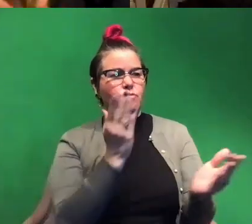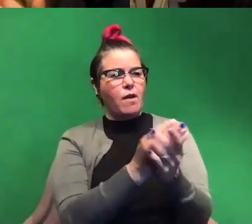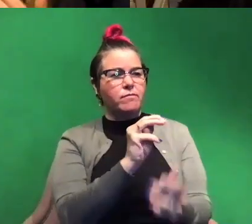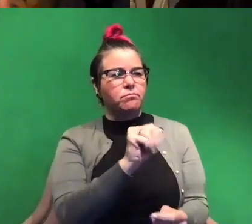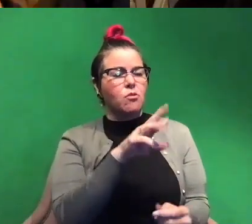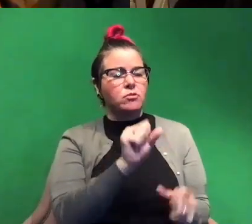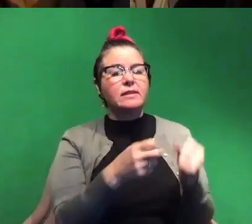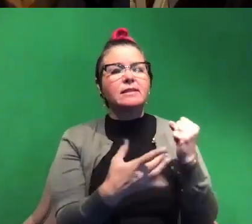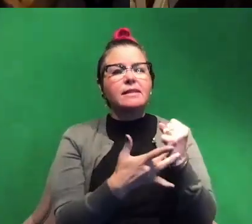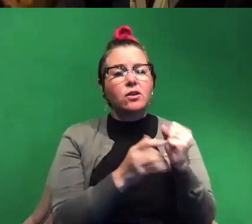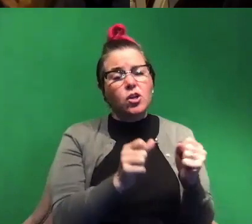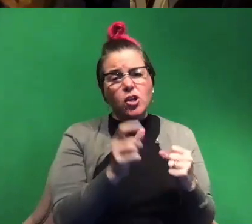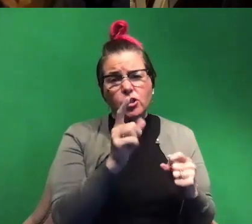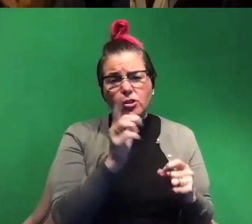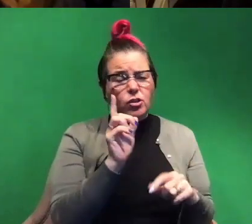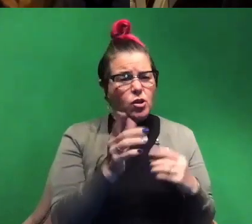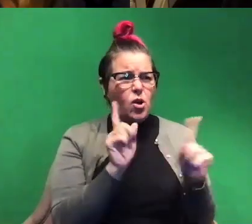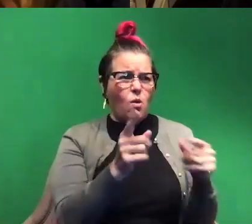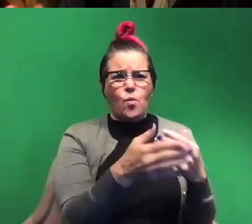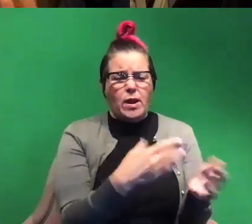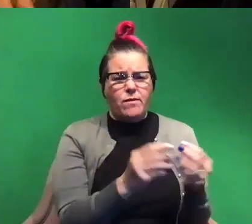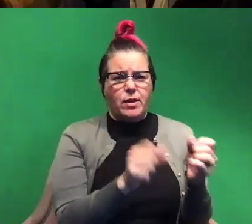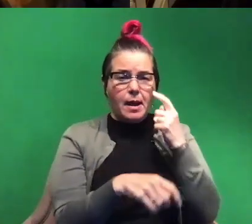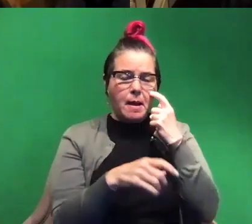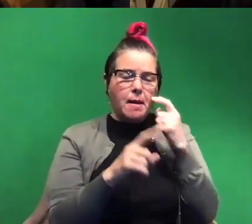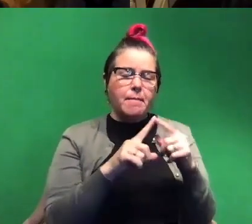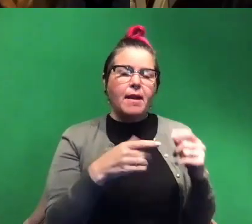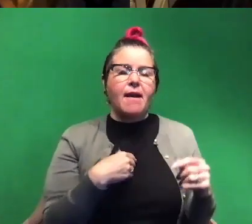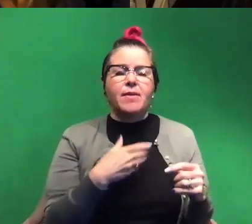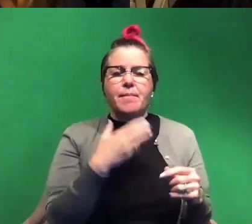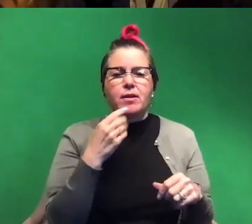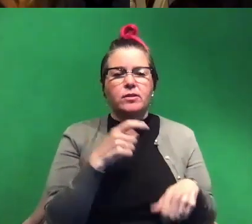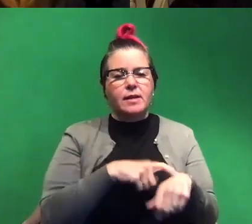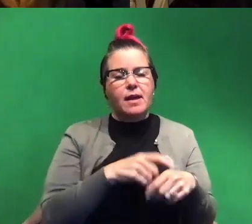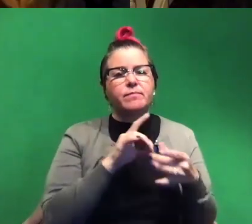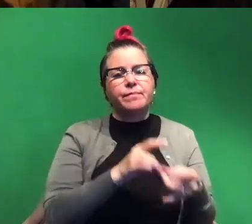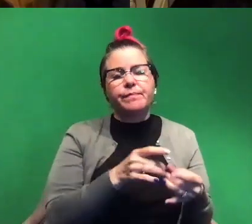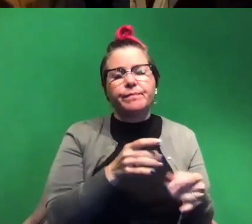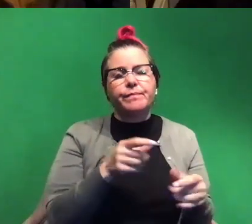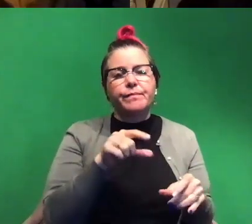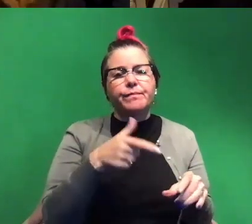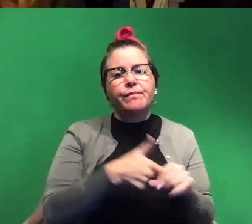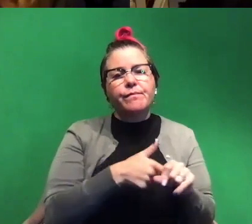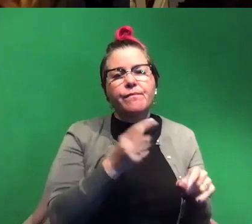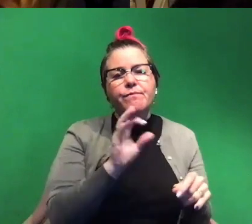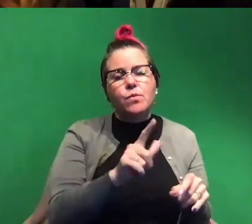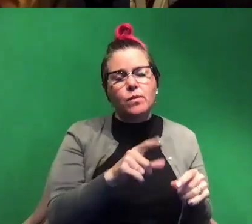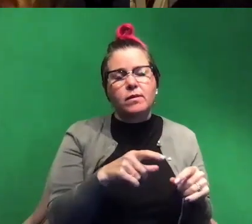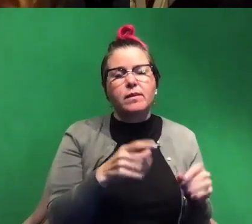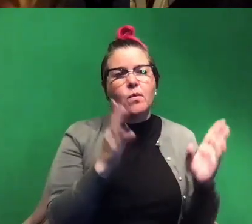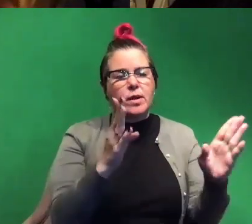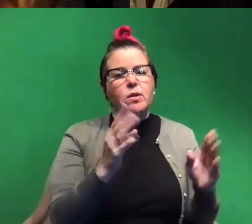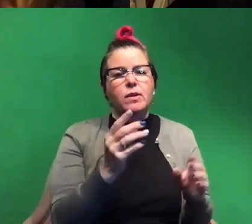can go whenever, but there are times where it is more fuel efficient to go. And those windows happen about every